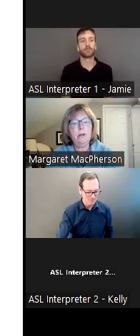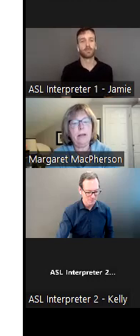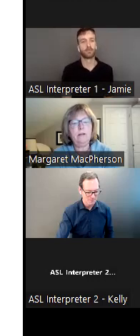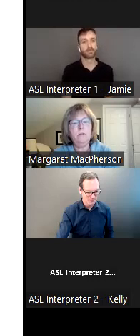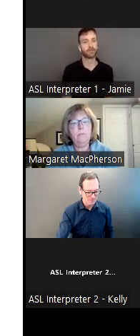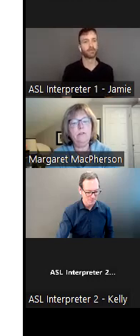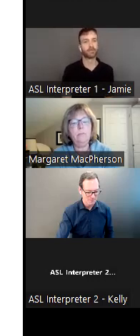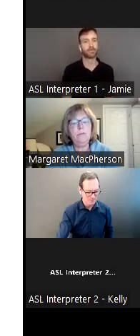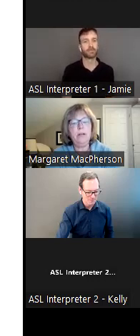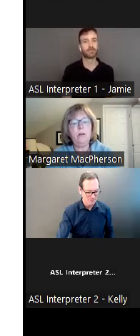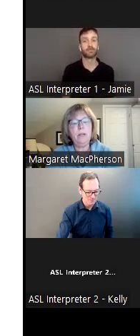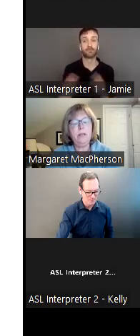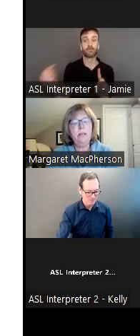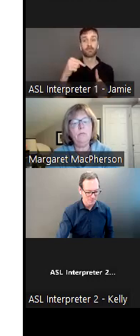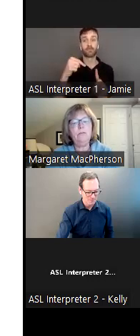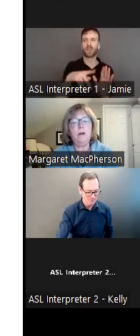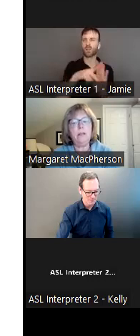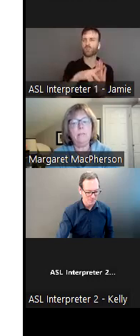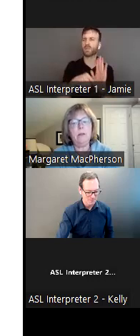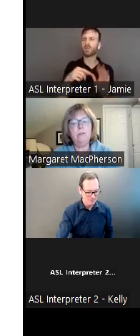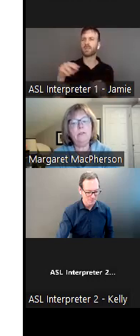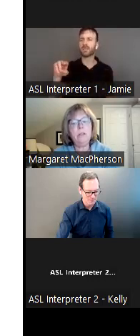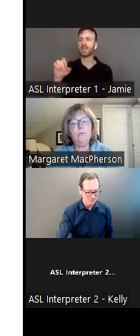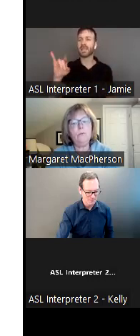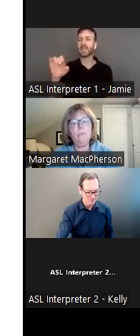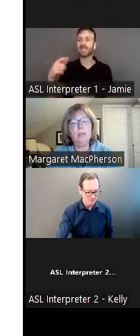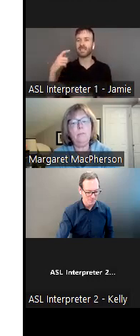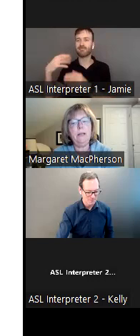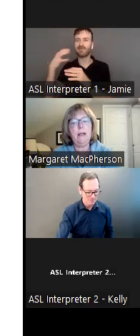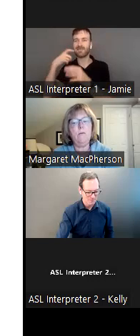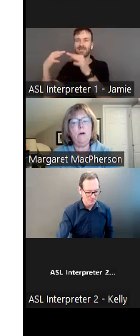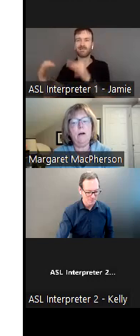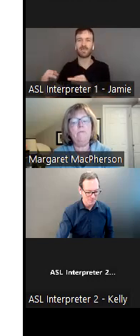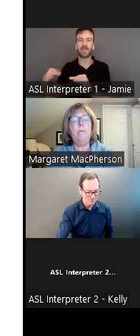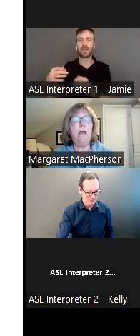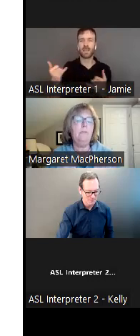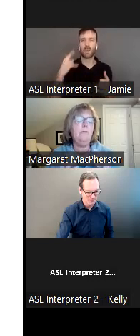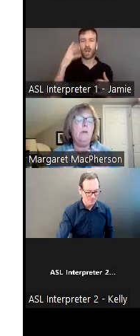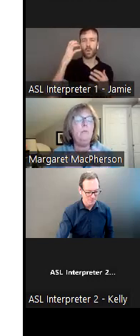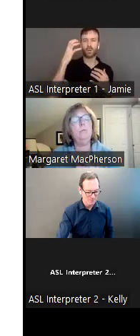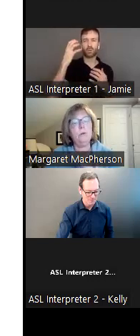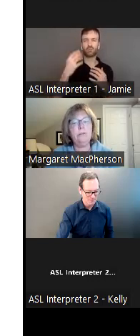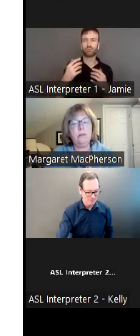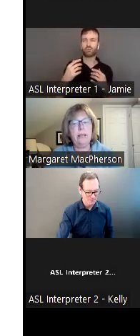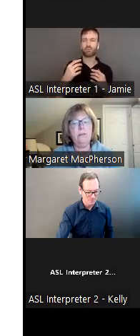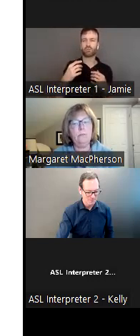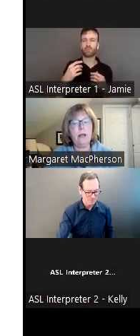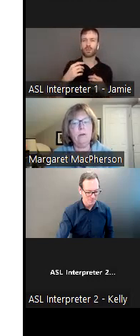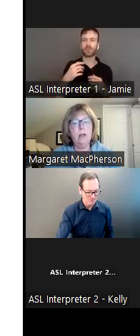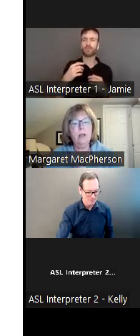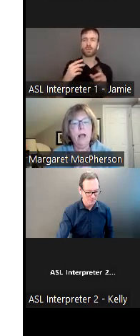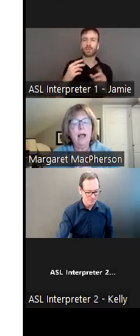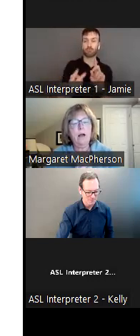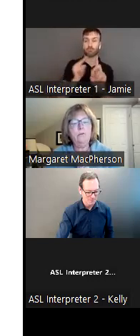So I'm going to come back to the principles now that Nadine was talking about, and just think through them a little bit now through that older person lens